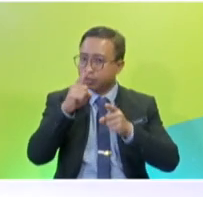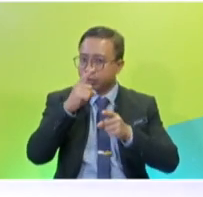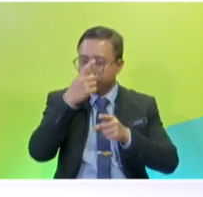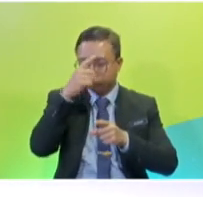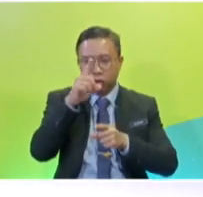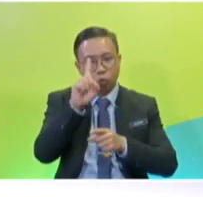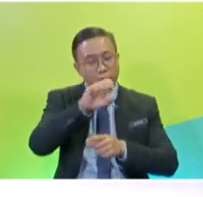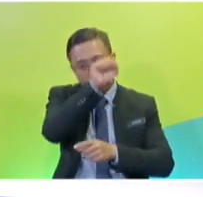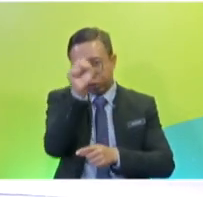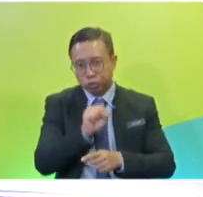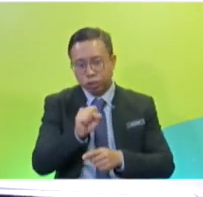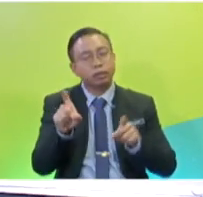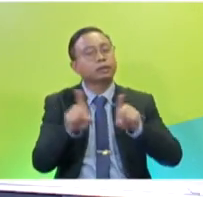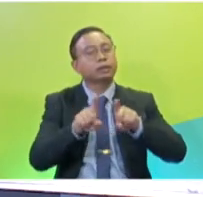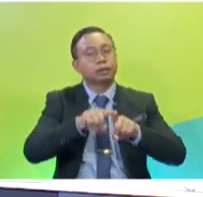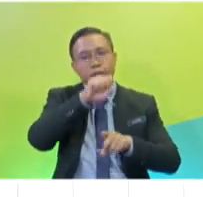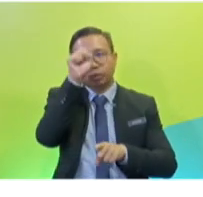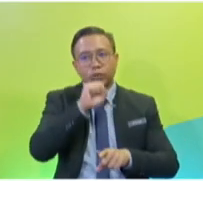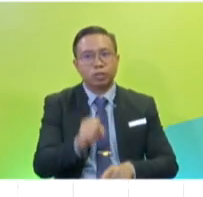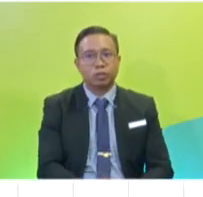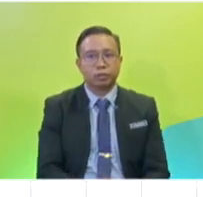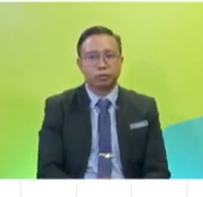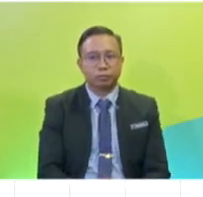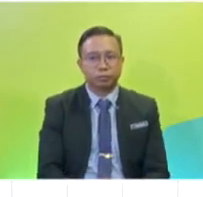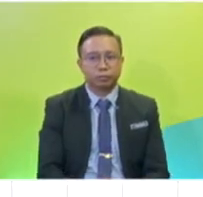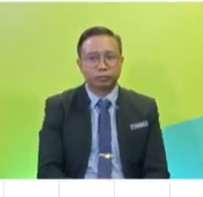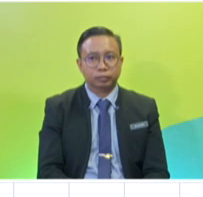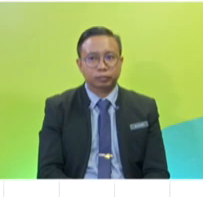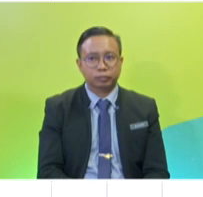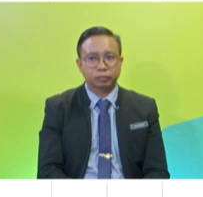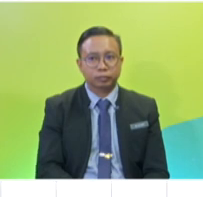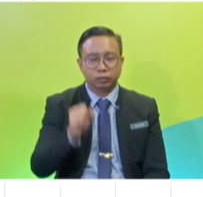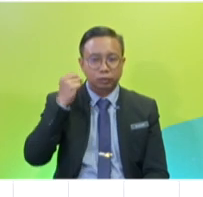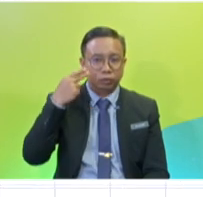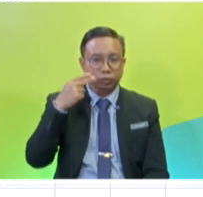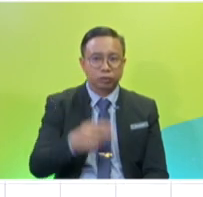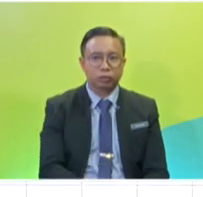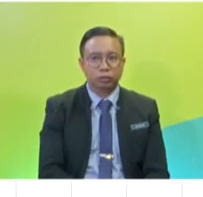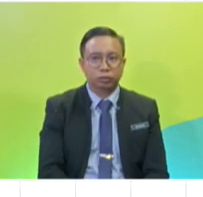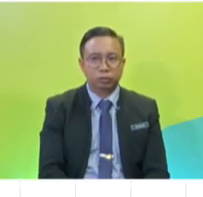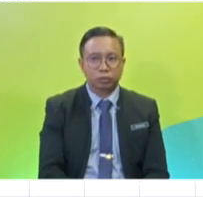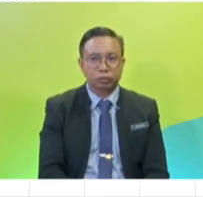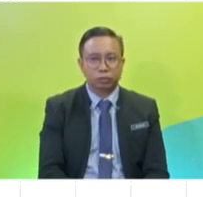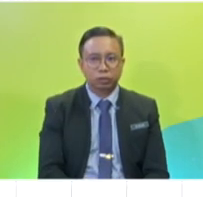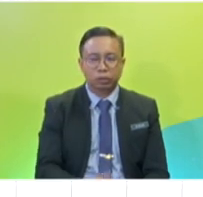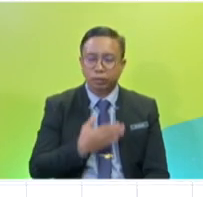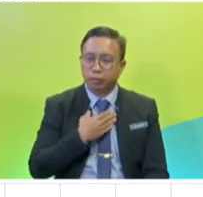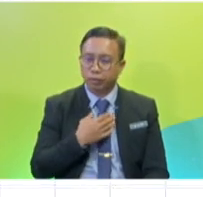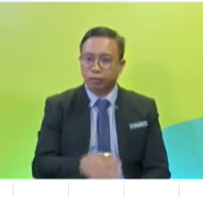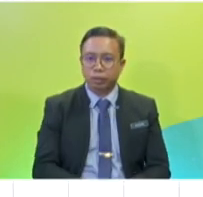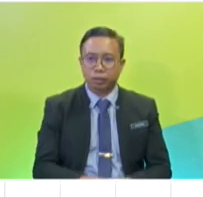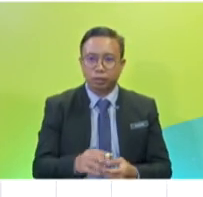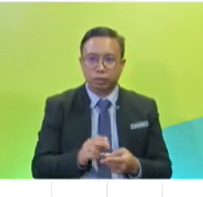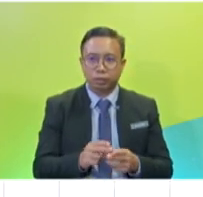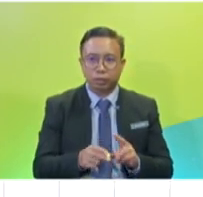one question? The same question. Can I try, madam? Okay, Shu, what's your answer? My answer are